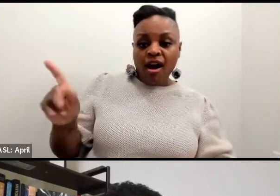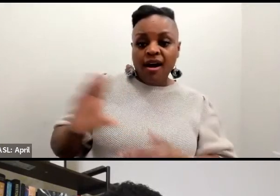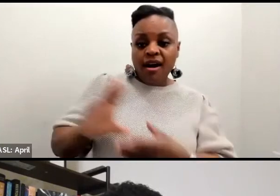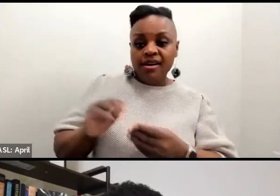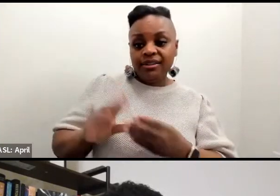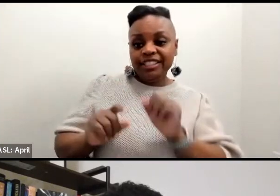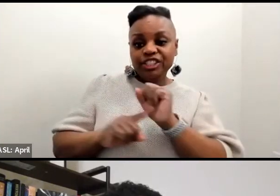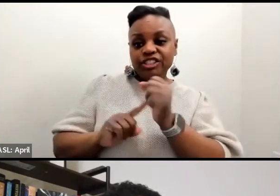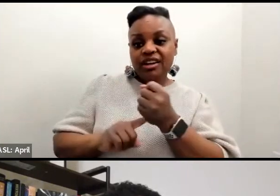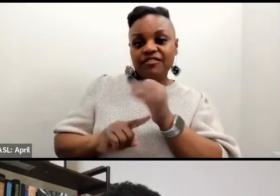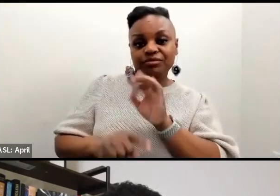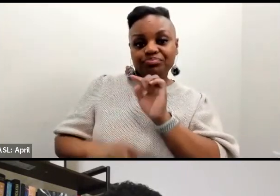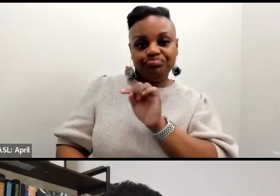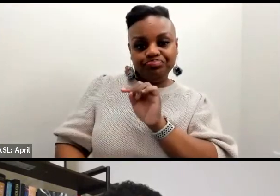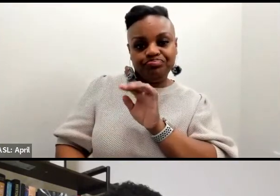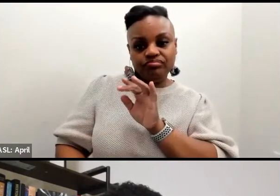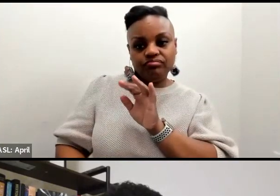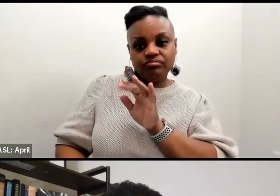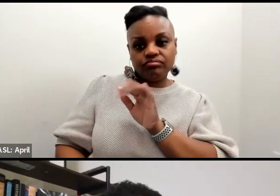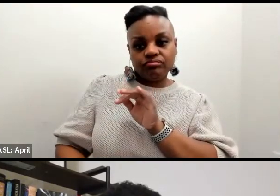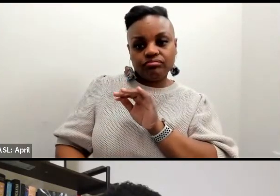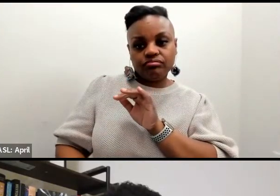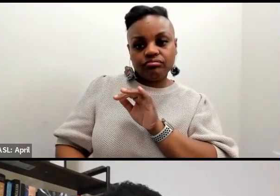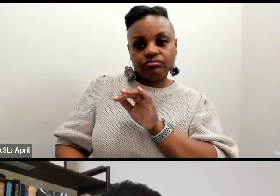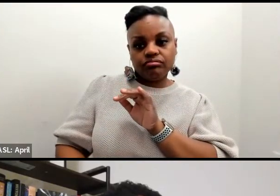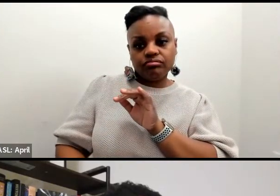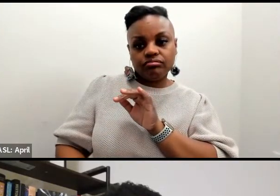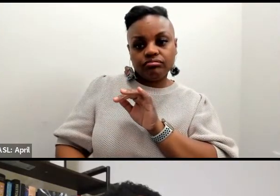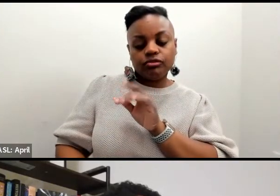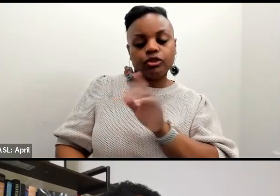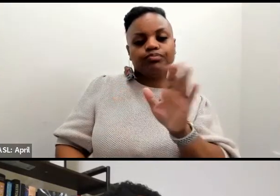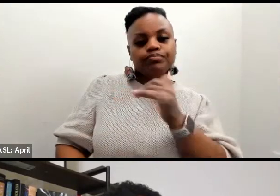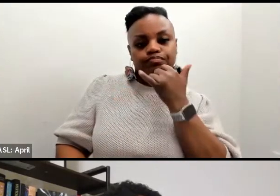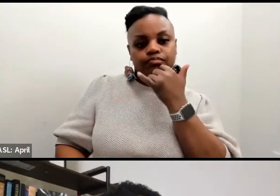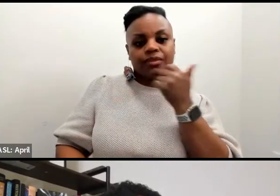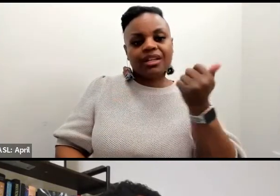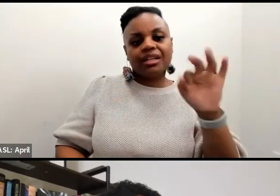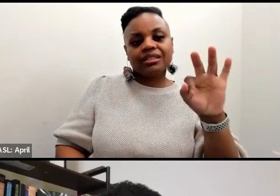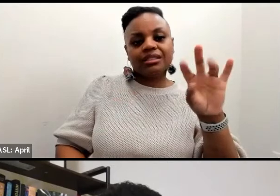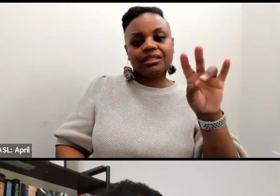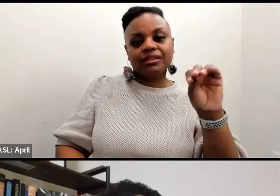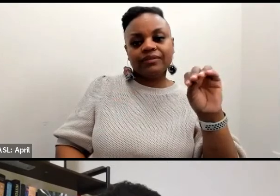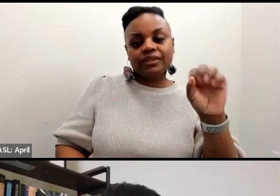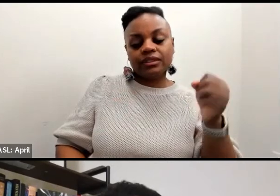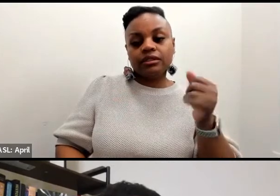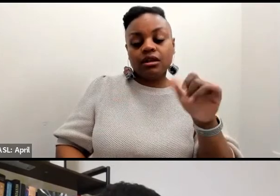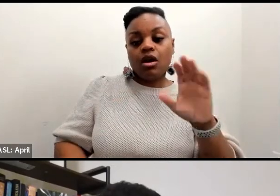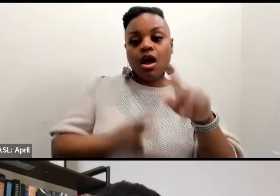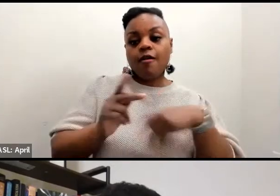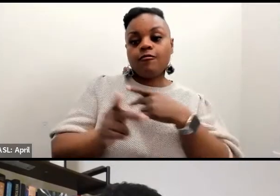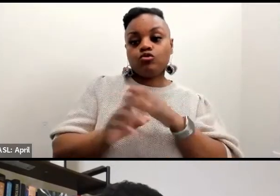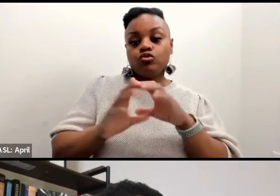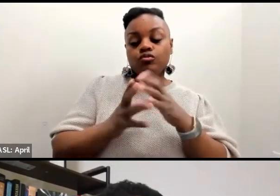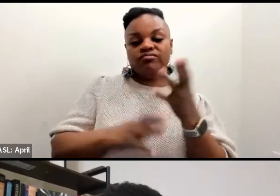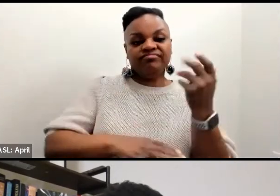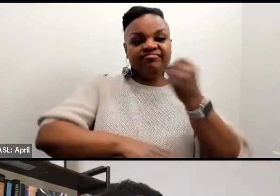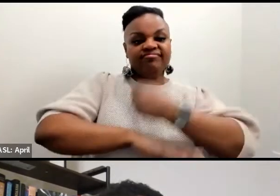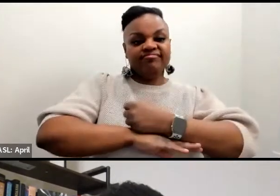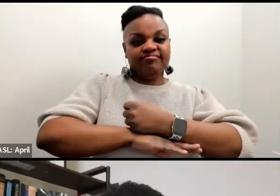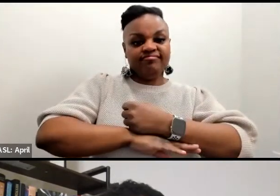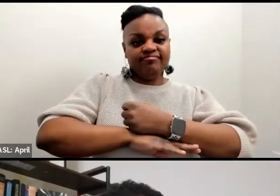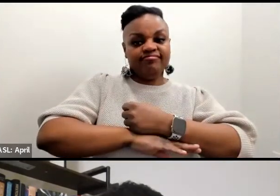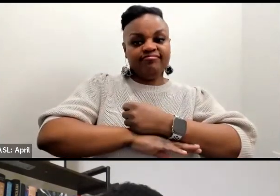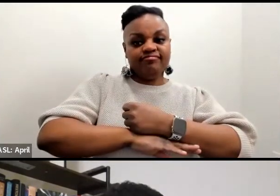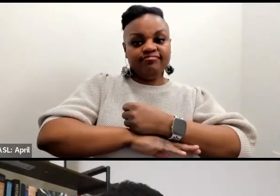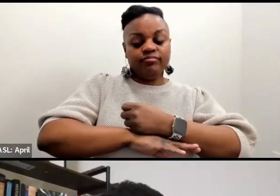political ideology. It was mostly the social activities, the charity, the student movements, generation after